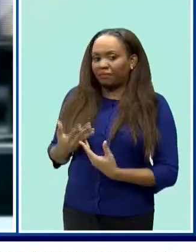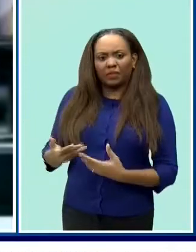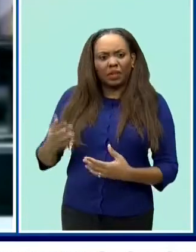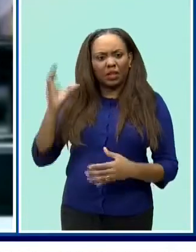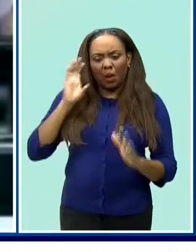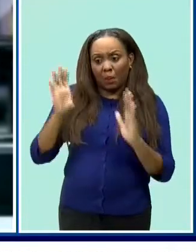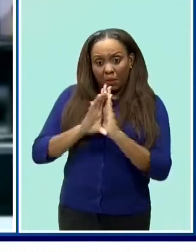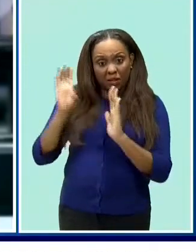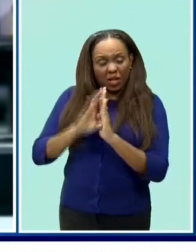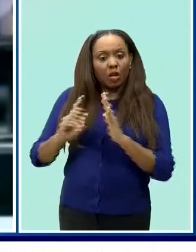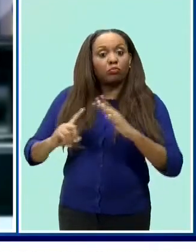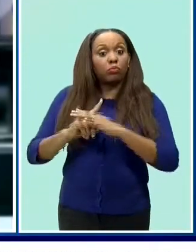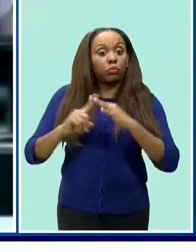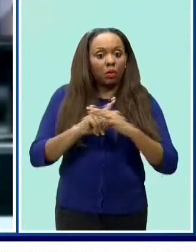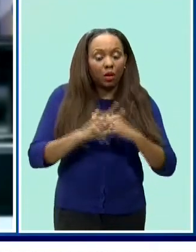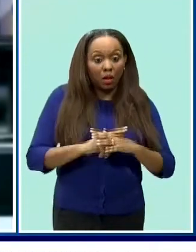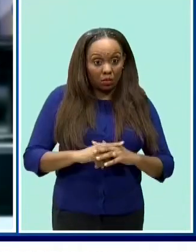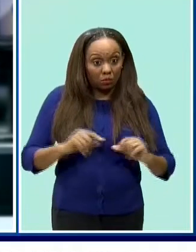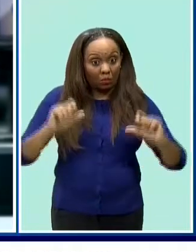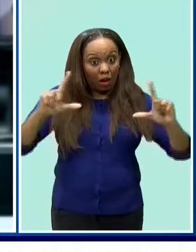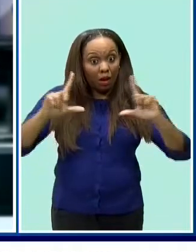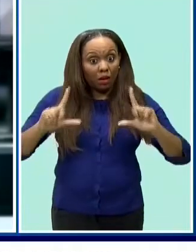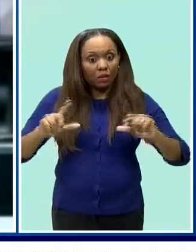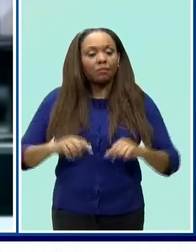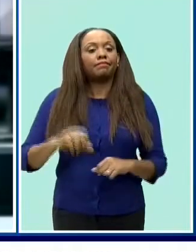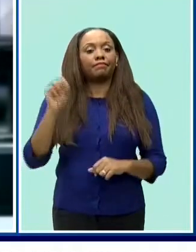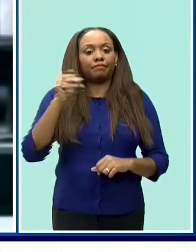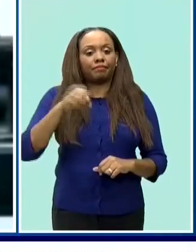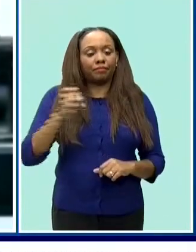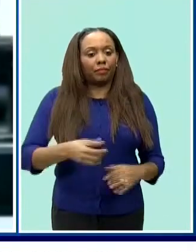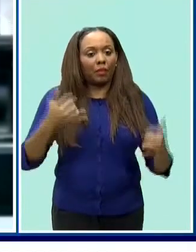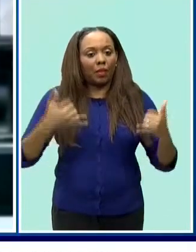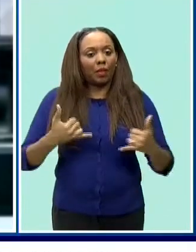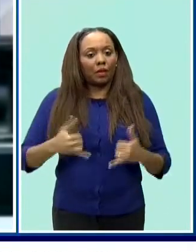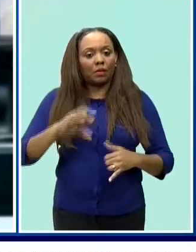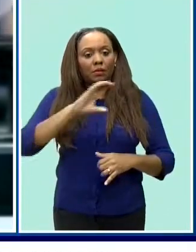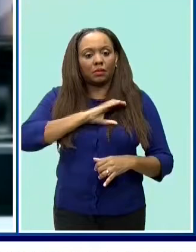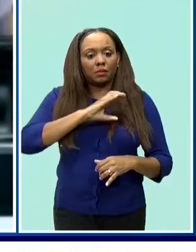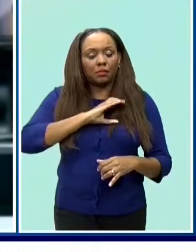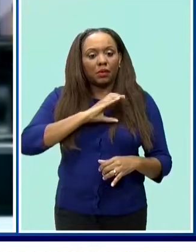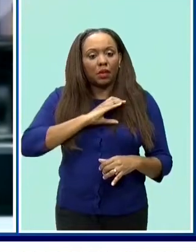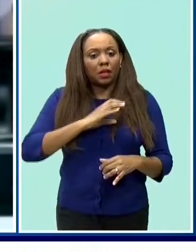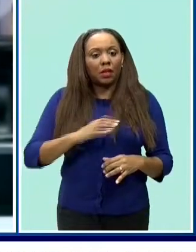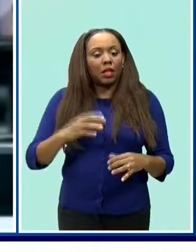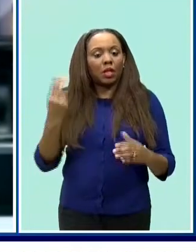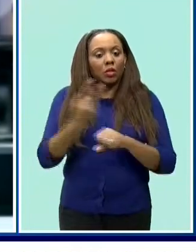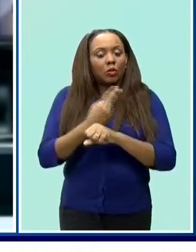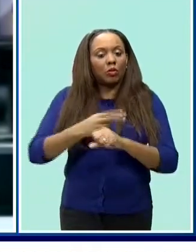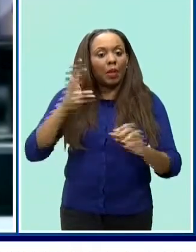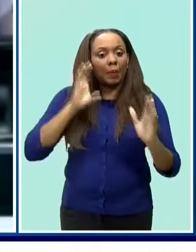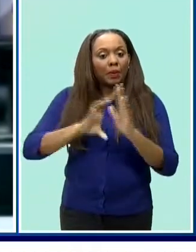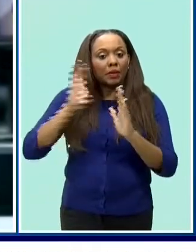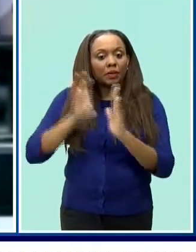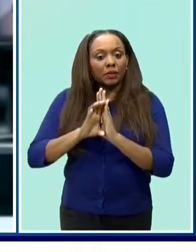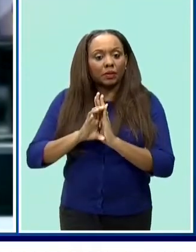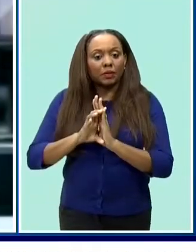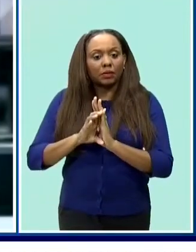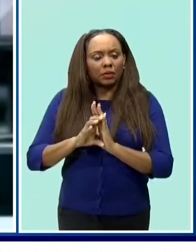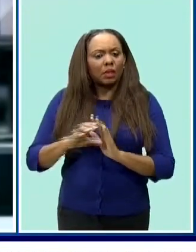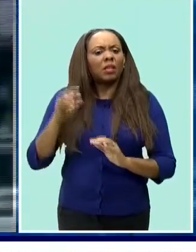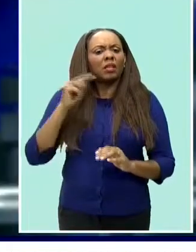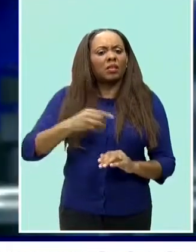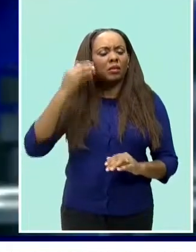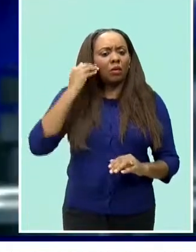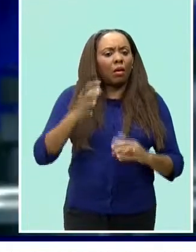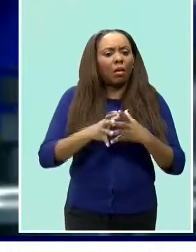surfaced that has advanced investigations. That's right, Shane. And at this very hour, the Royal Barbados Police Force is following that lead.